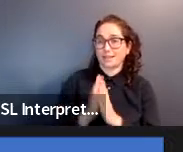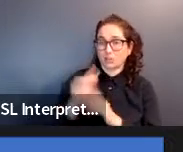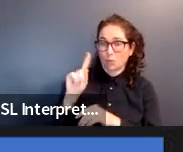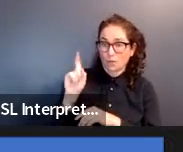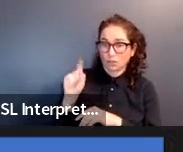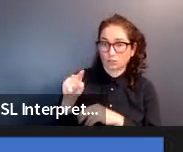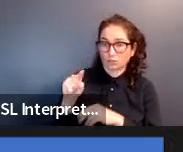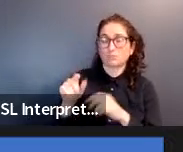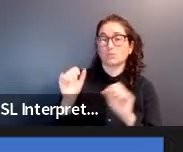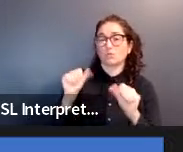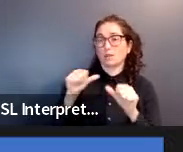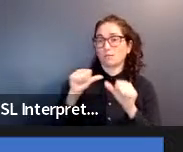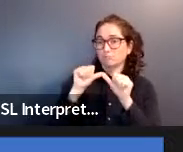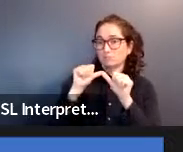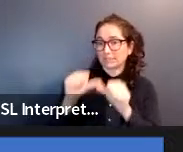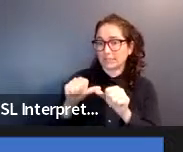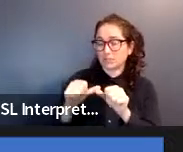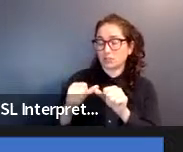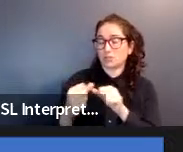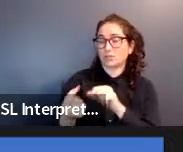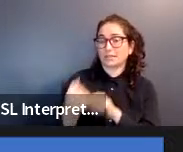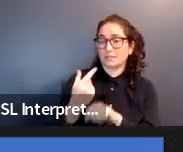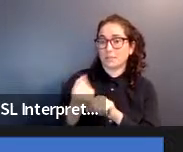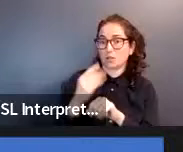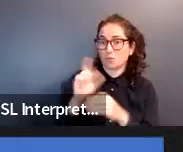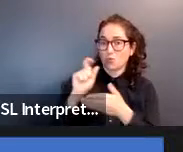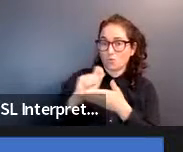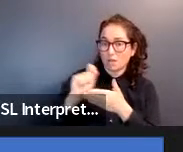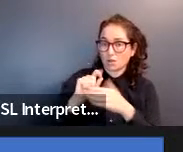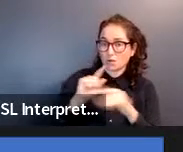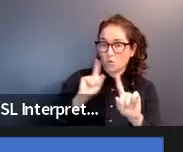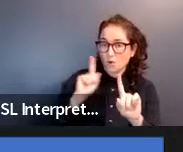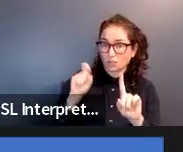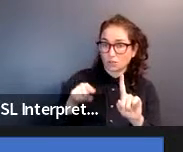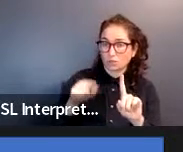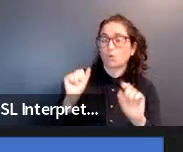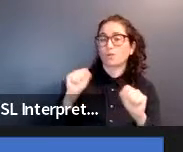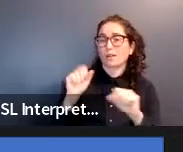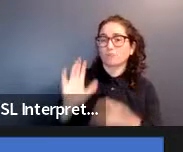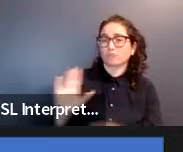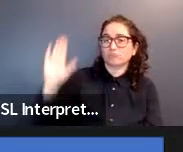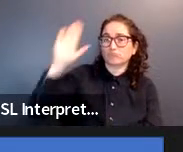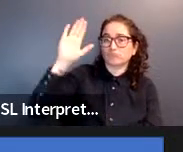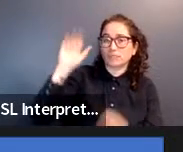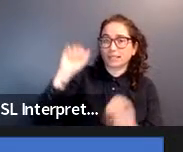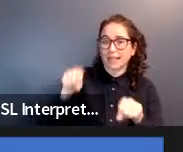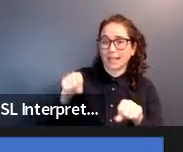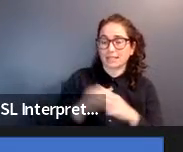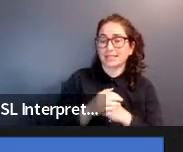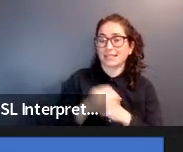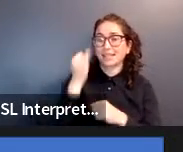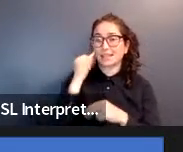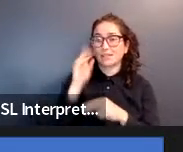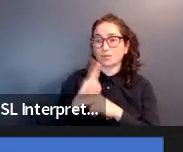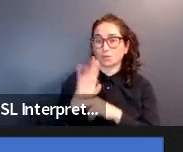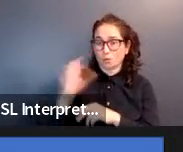You can continue submitting written questions, or you can raise your hand. If you're using your